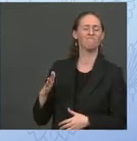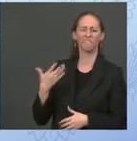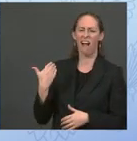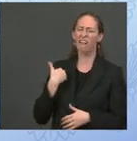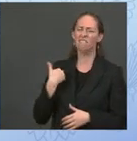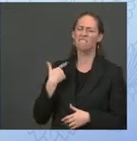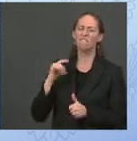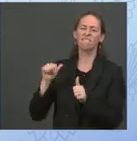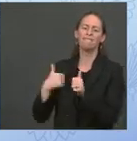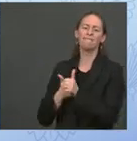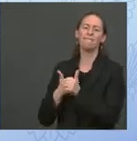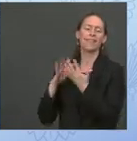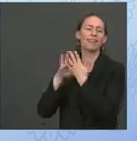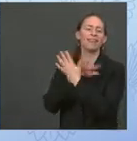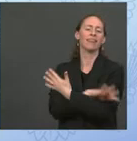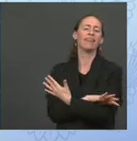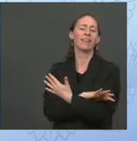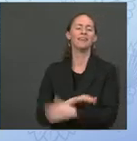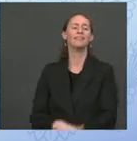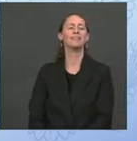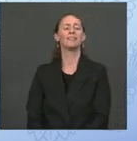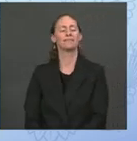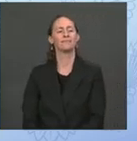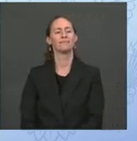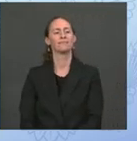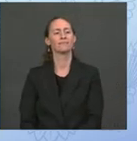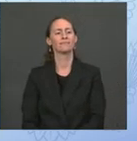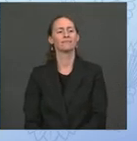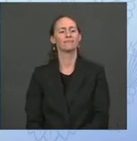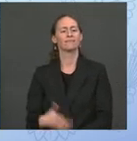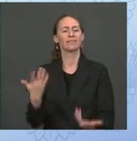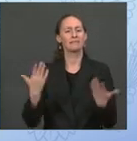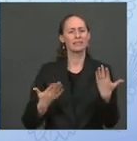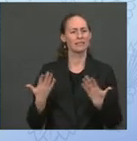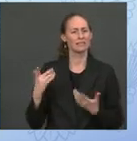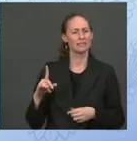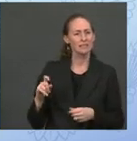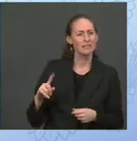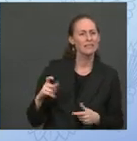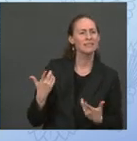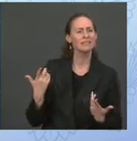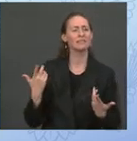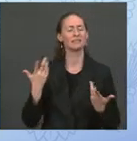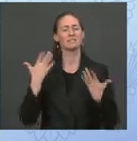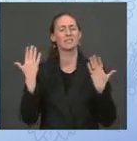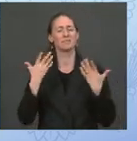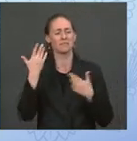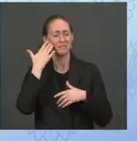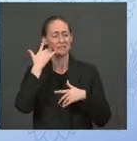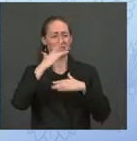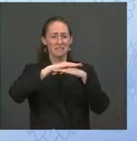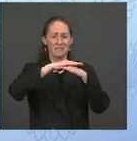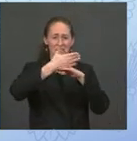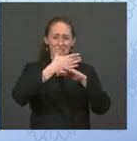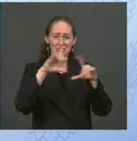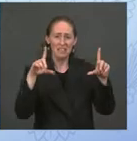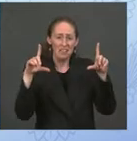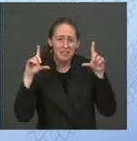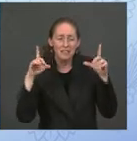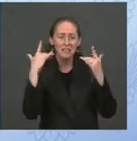Through uncertainty and unknowns, through a computer screen or at a distance in the